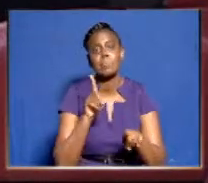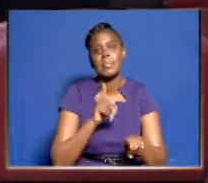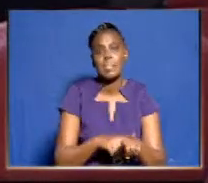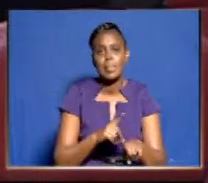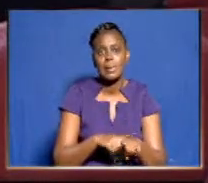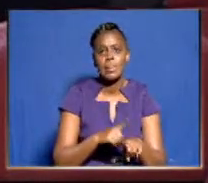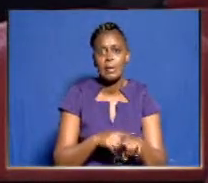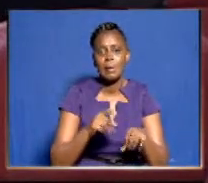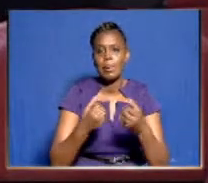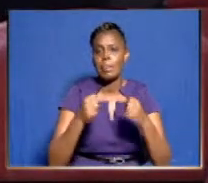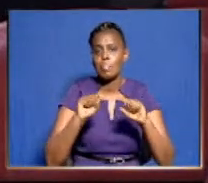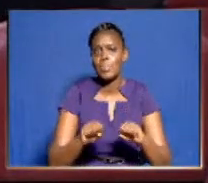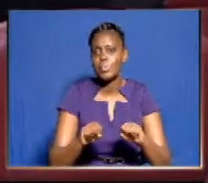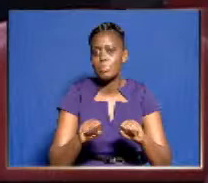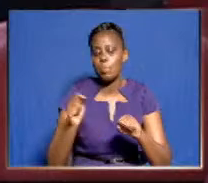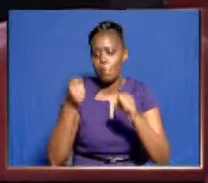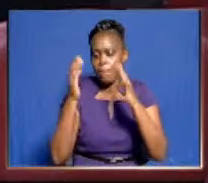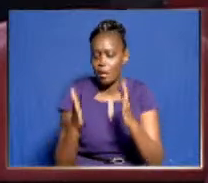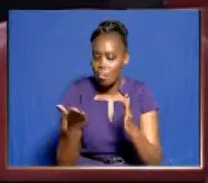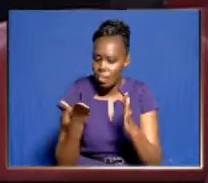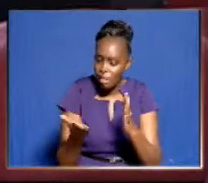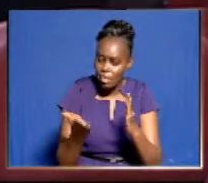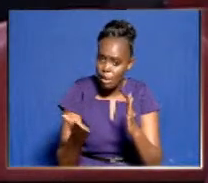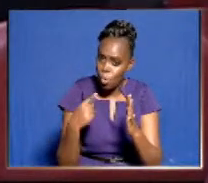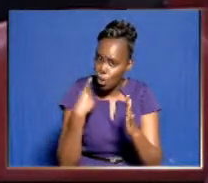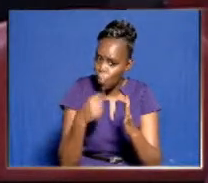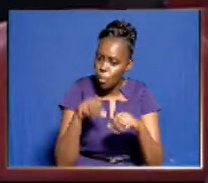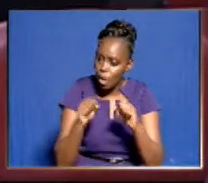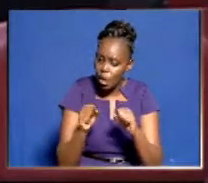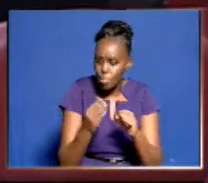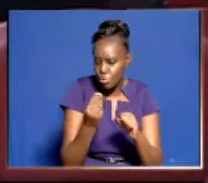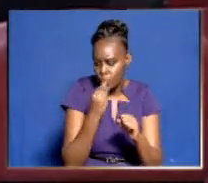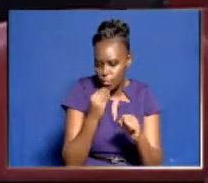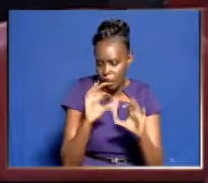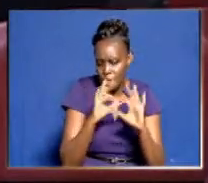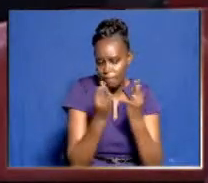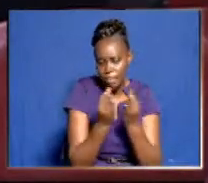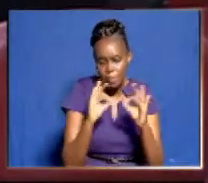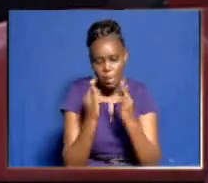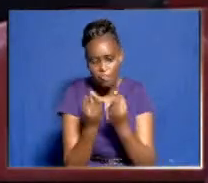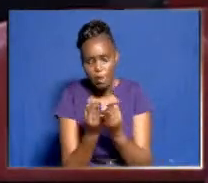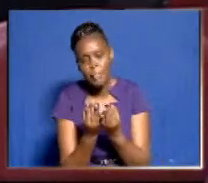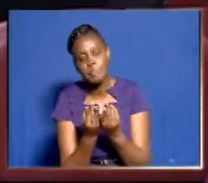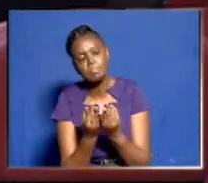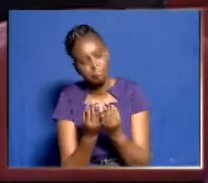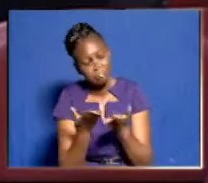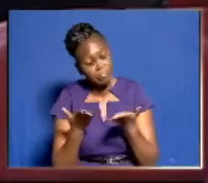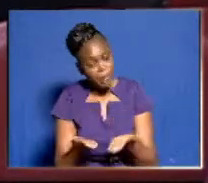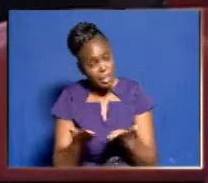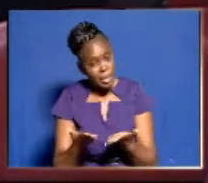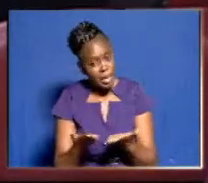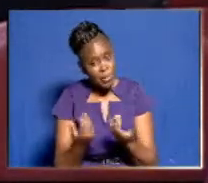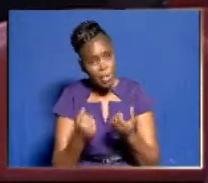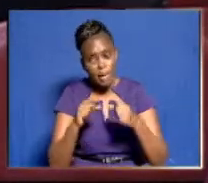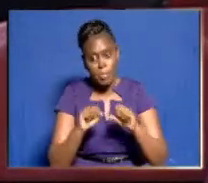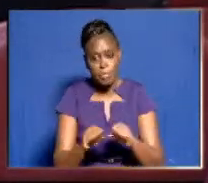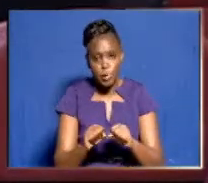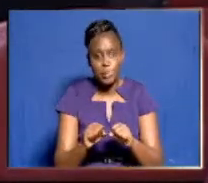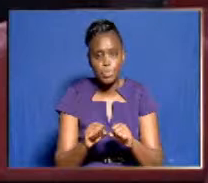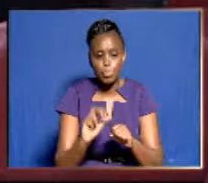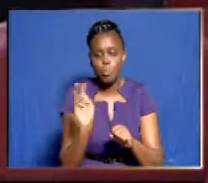with inability of Kenyans who are able to feed their families usually, now unable to